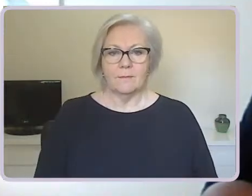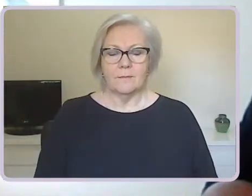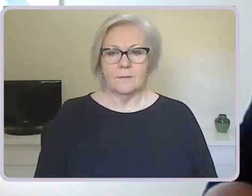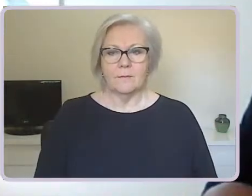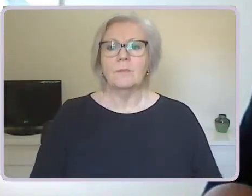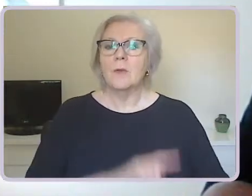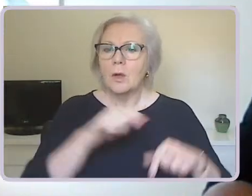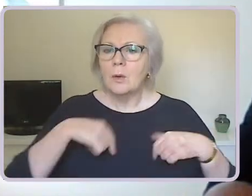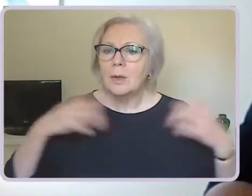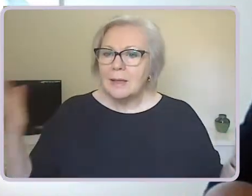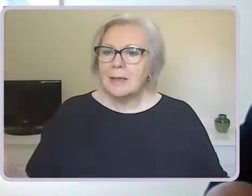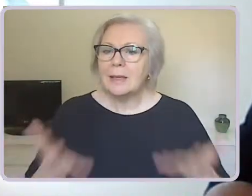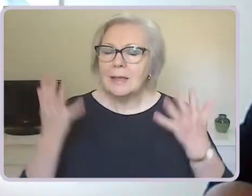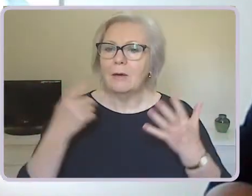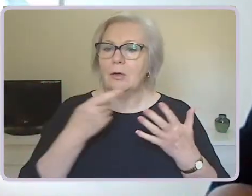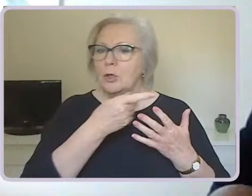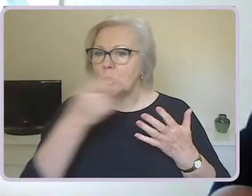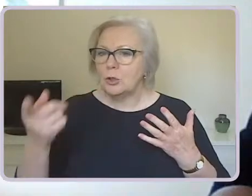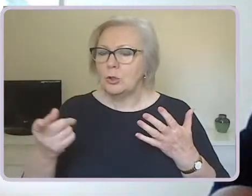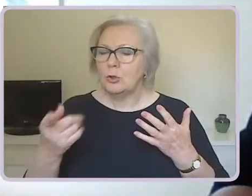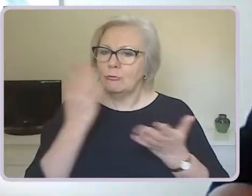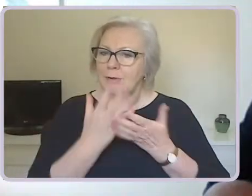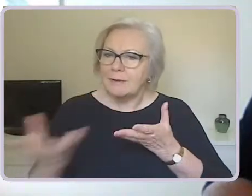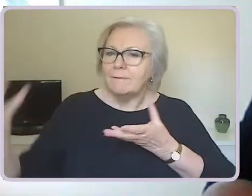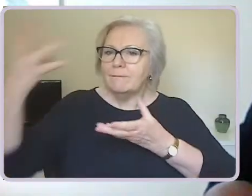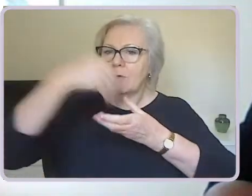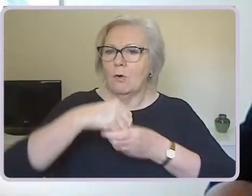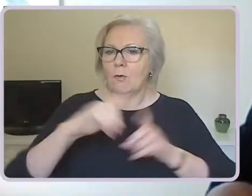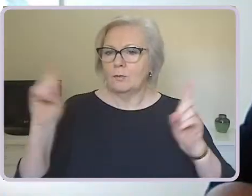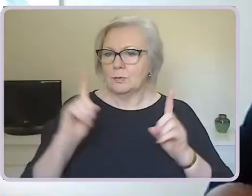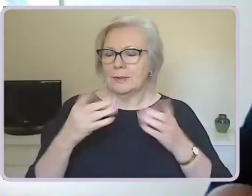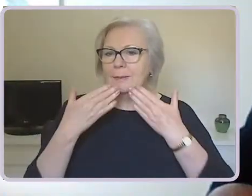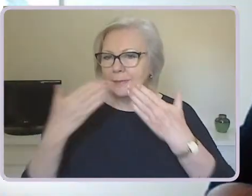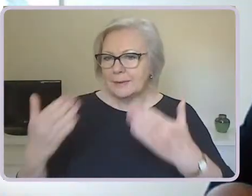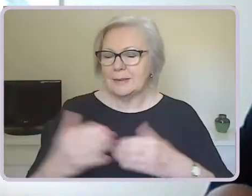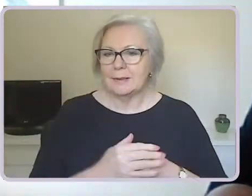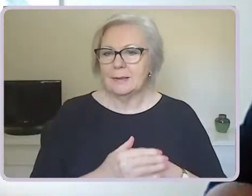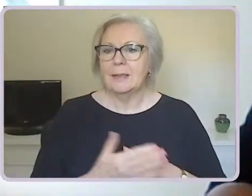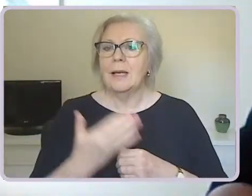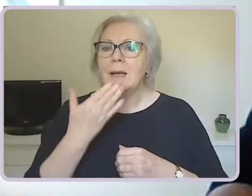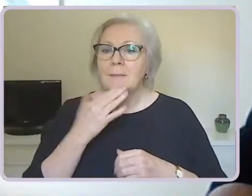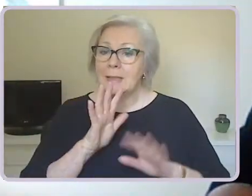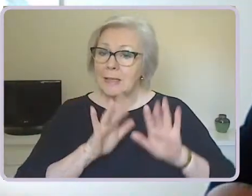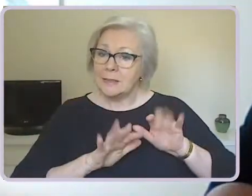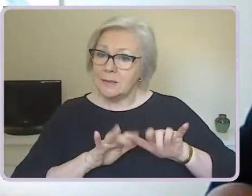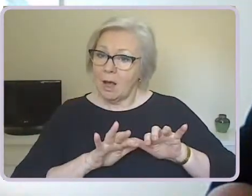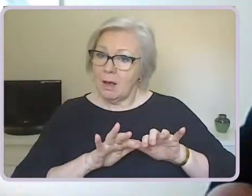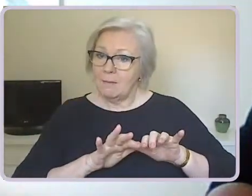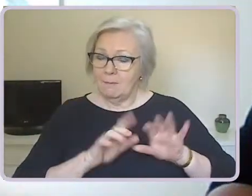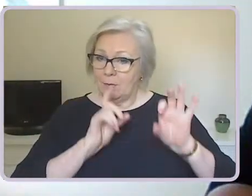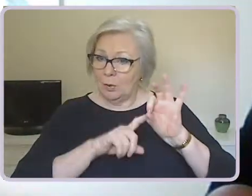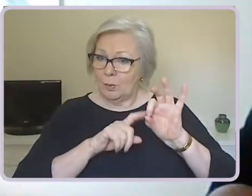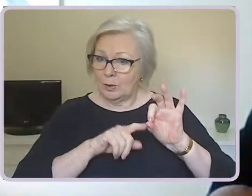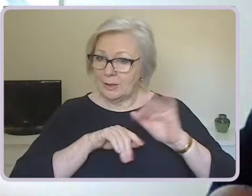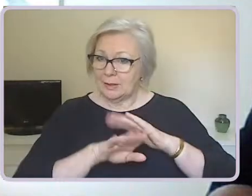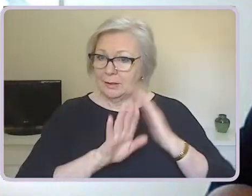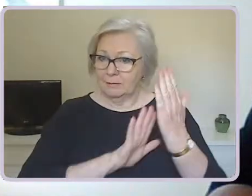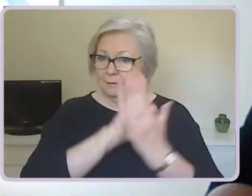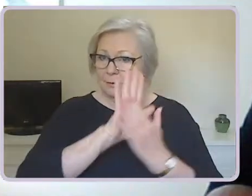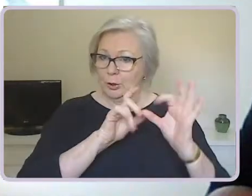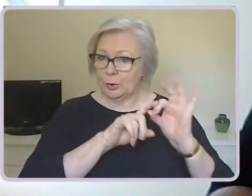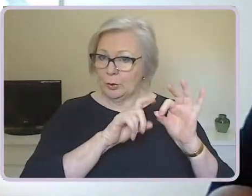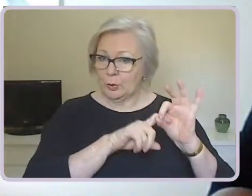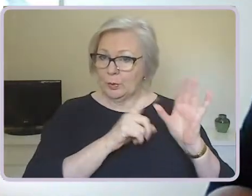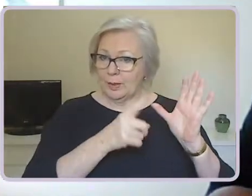encourage your active participation today. Please type your questions in the Q&A box, and at the end of each session, I